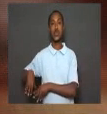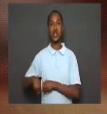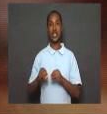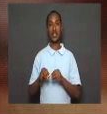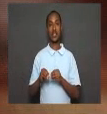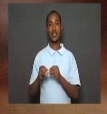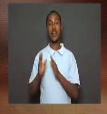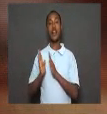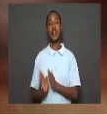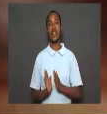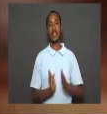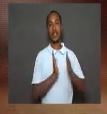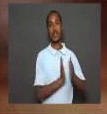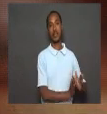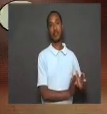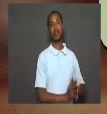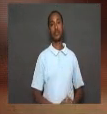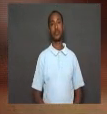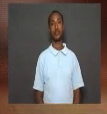Students, let's get ready.